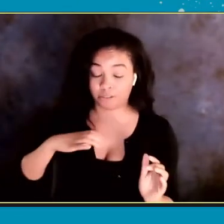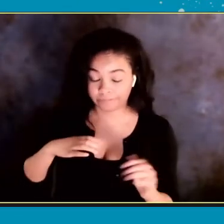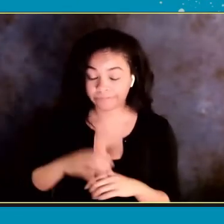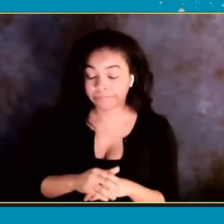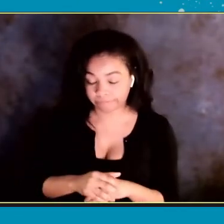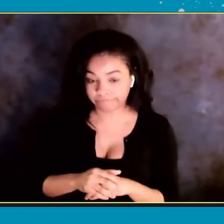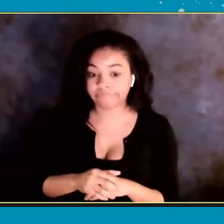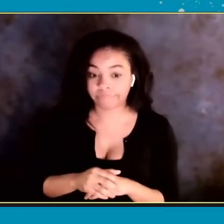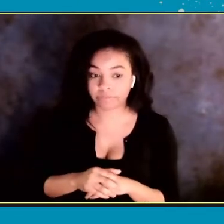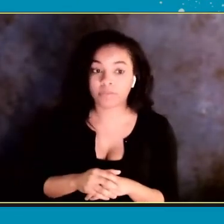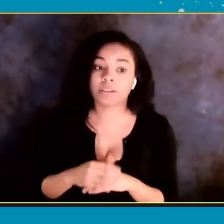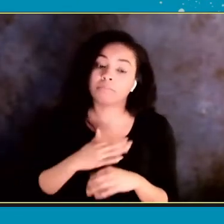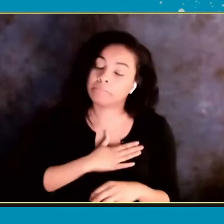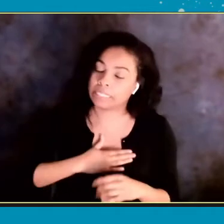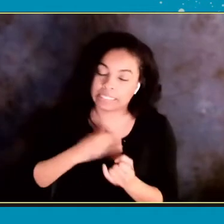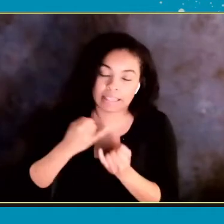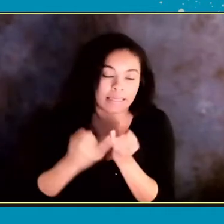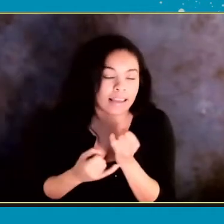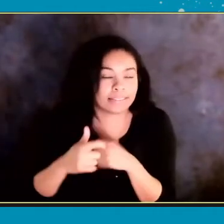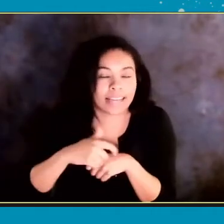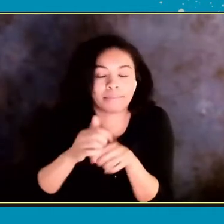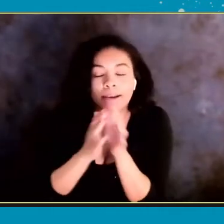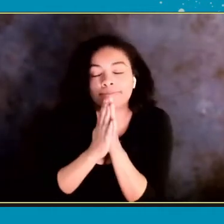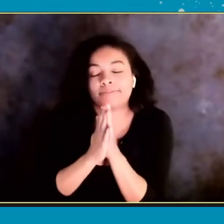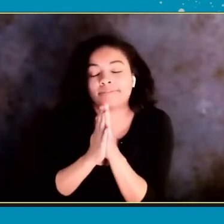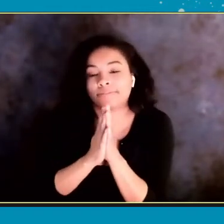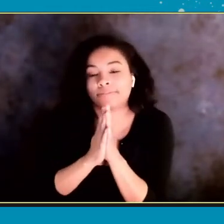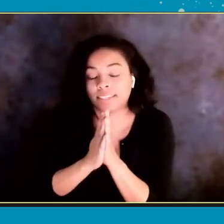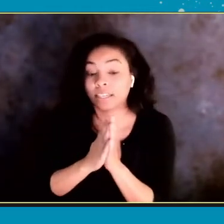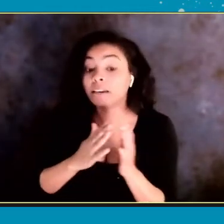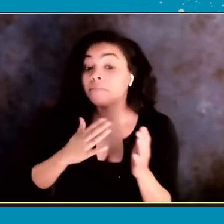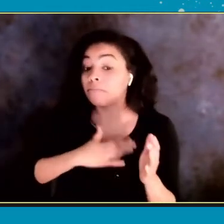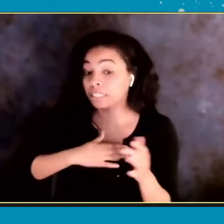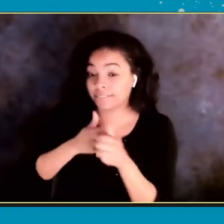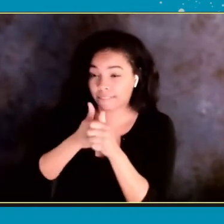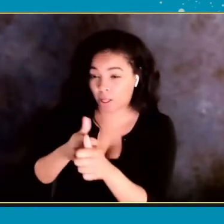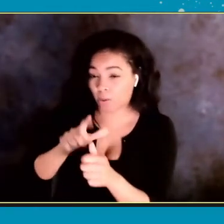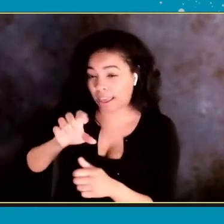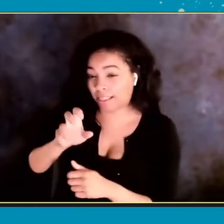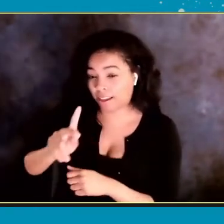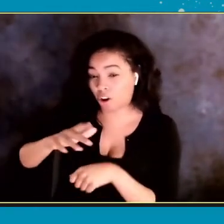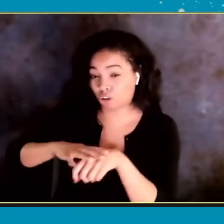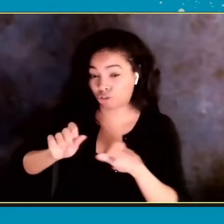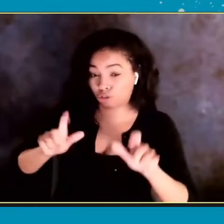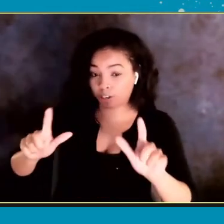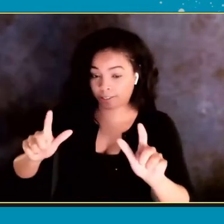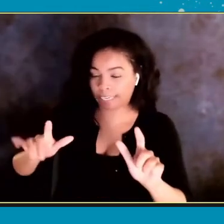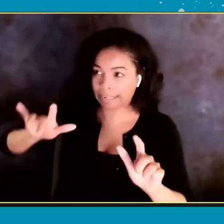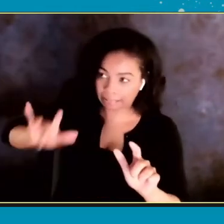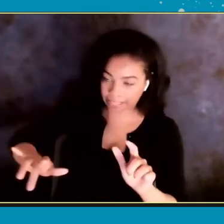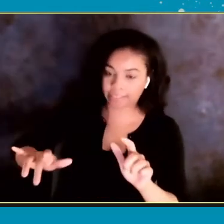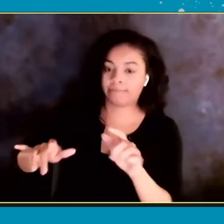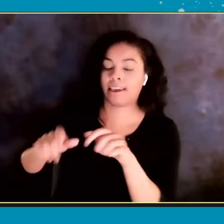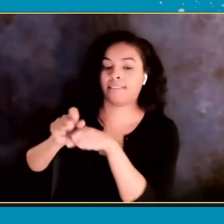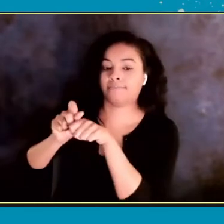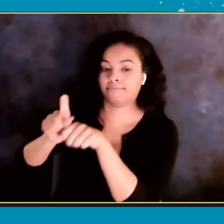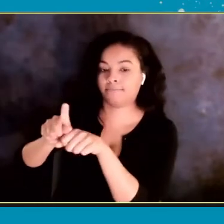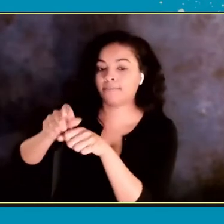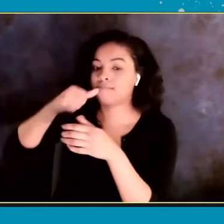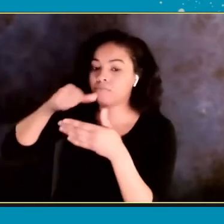Please, last time I'm going to ask, I'm begging, go to the link on your screen right now to write your senators and ask them